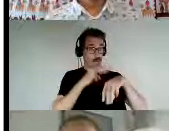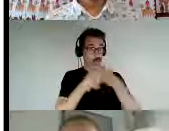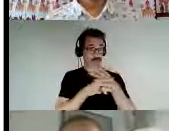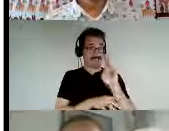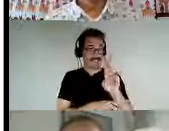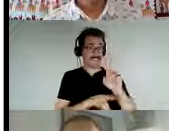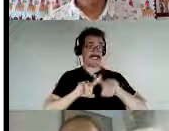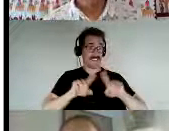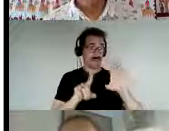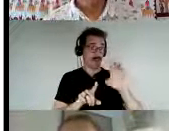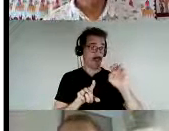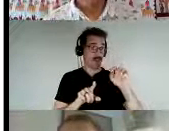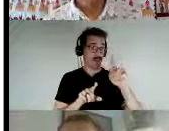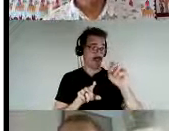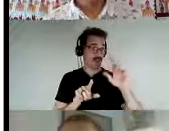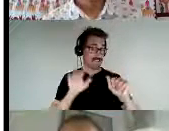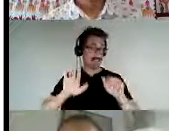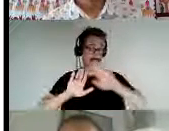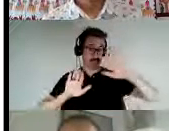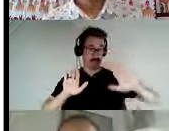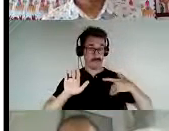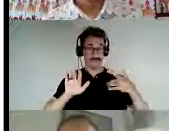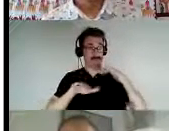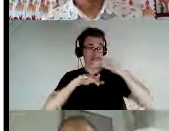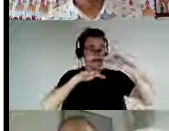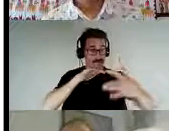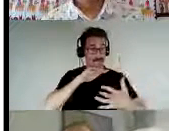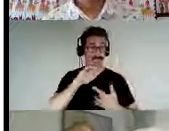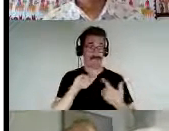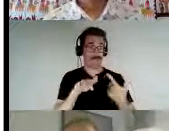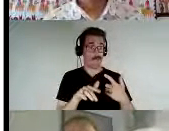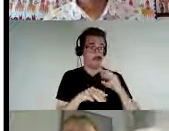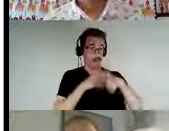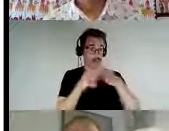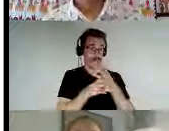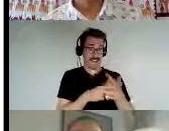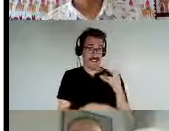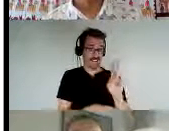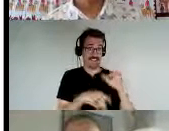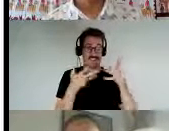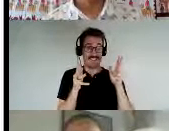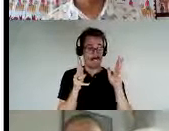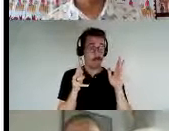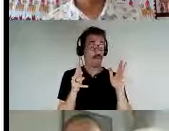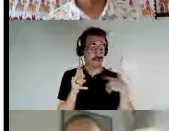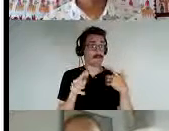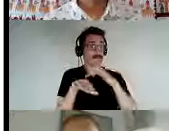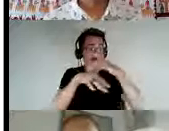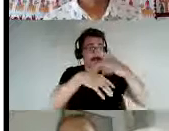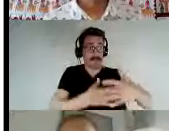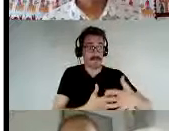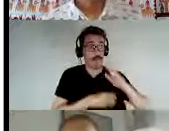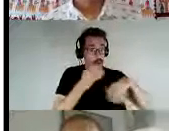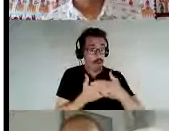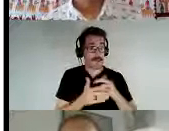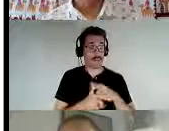So he's literally been everywhere. Anthony can communicate in English, en français, en espagnol. He